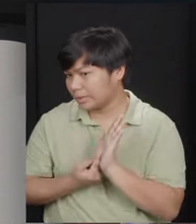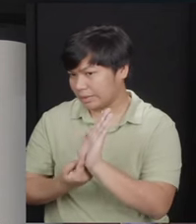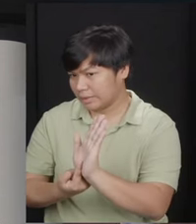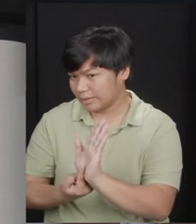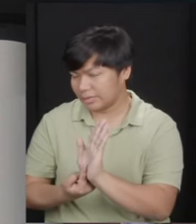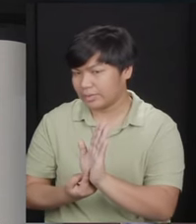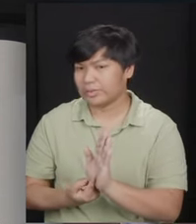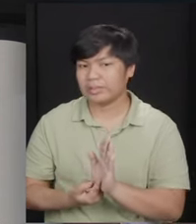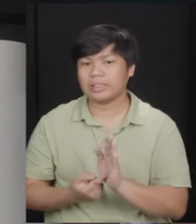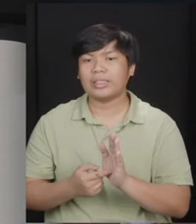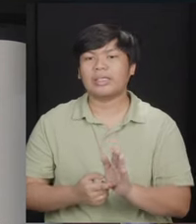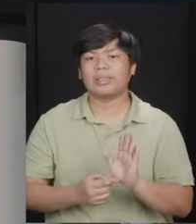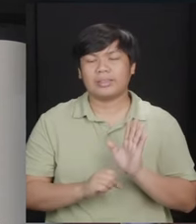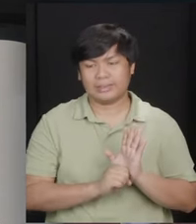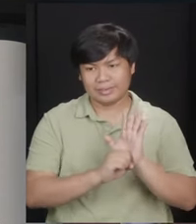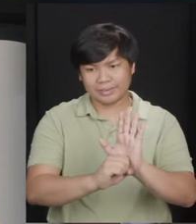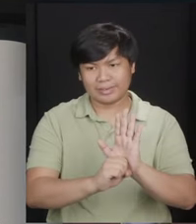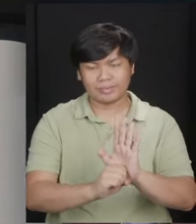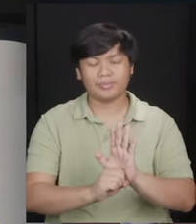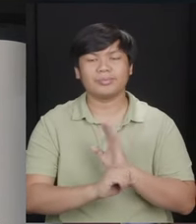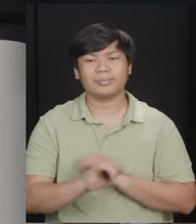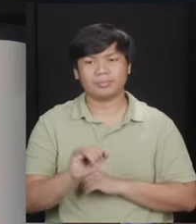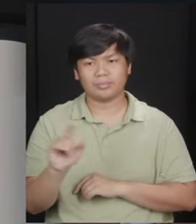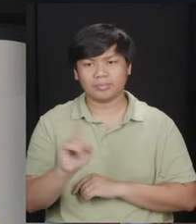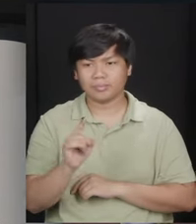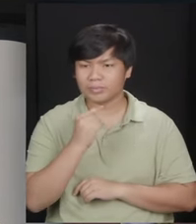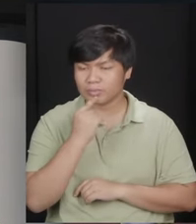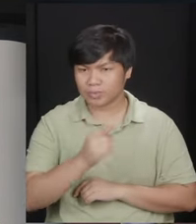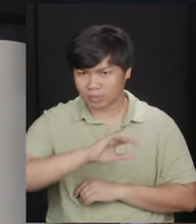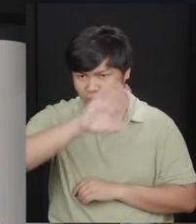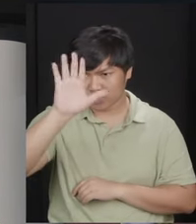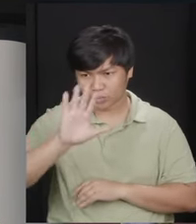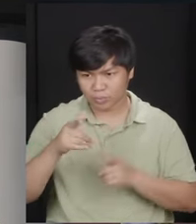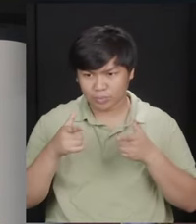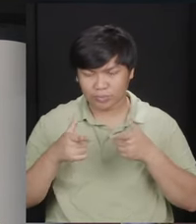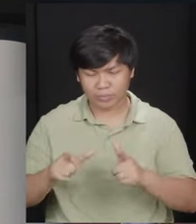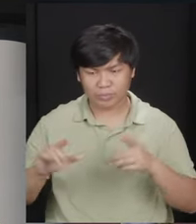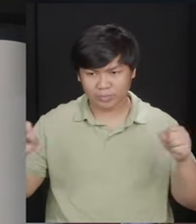than a literal action. It's simply saying, don't let vengeance run your